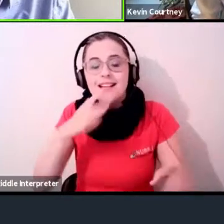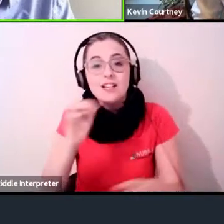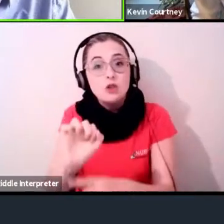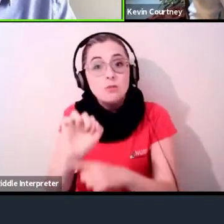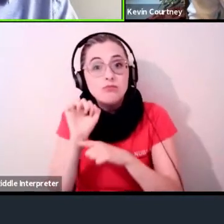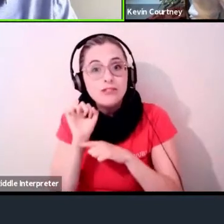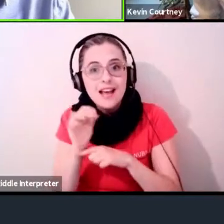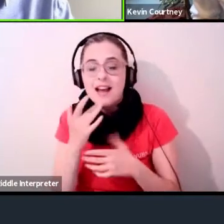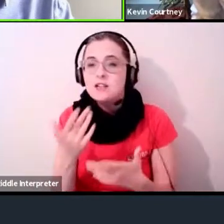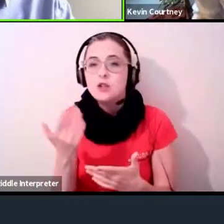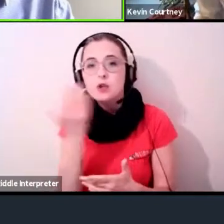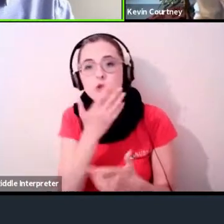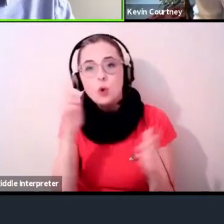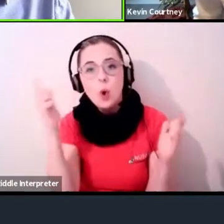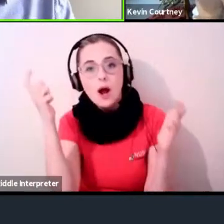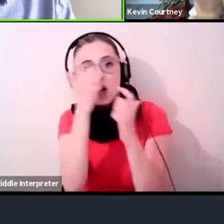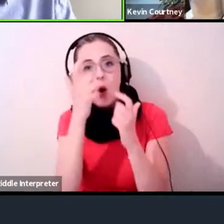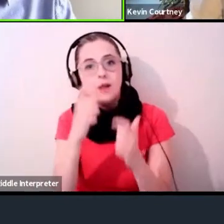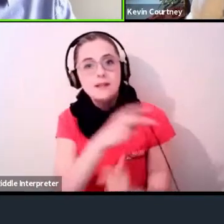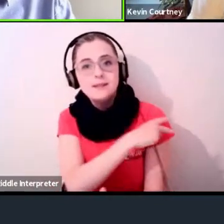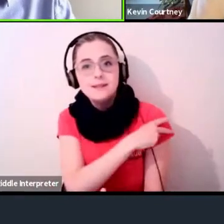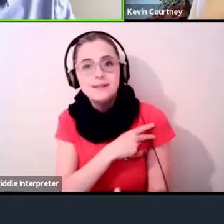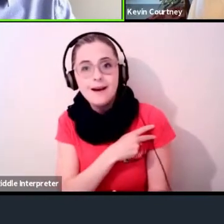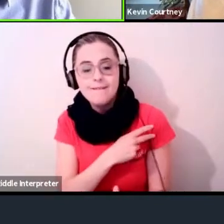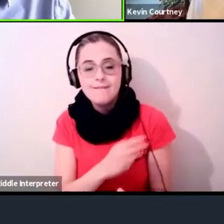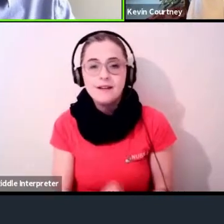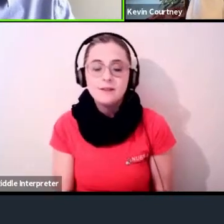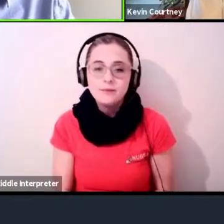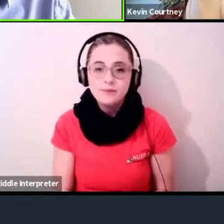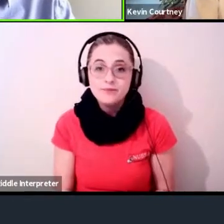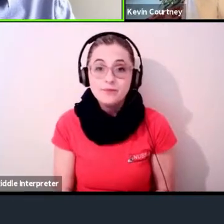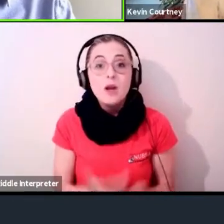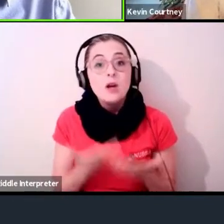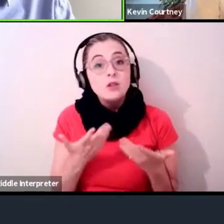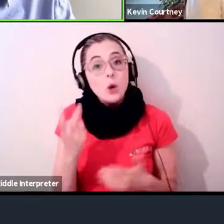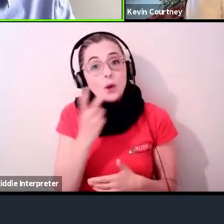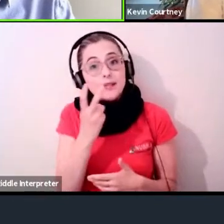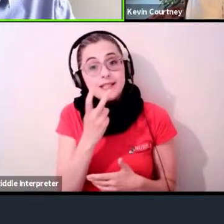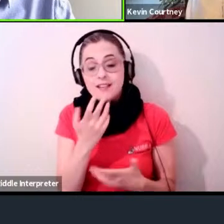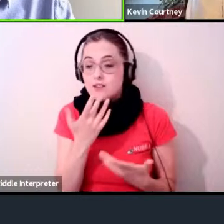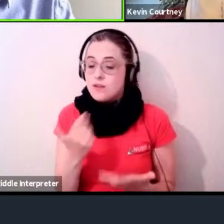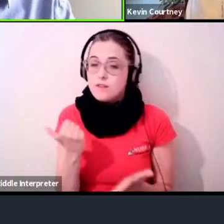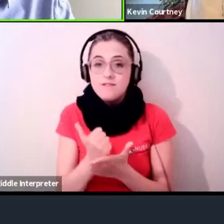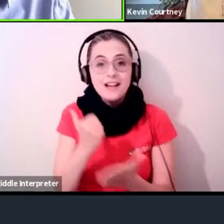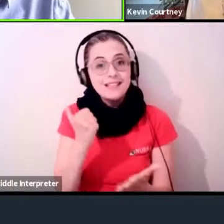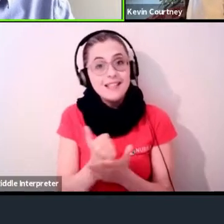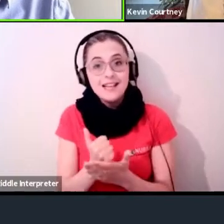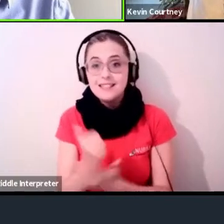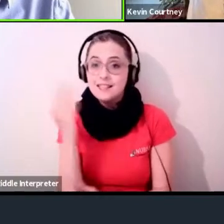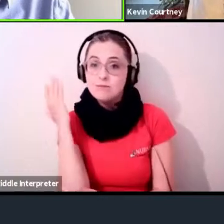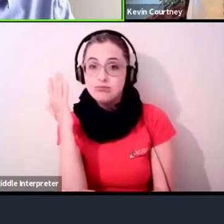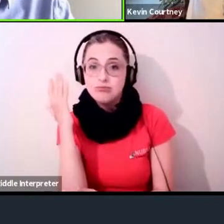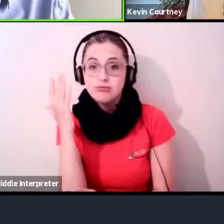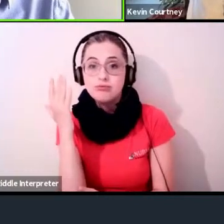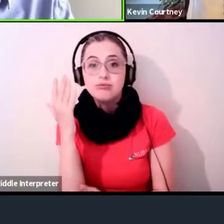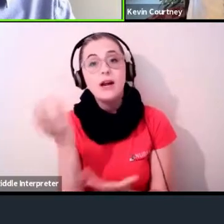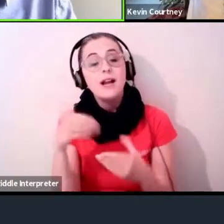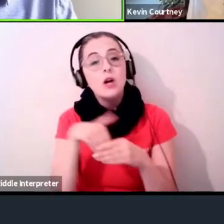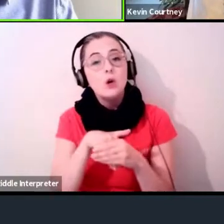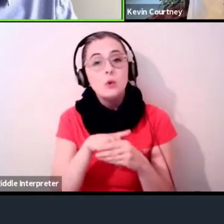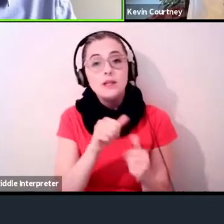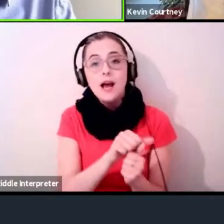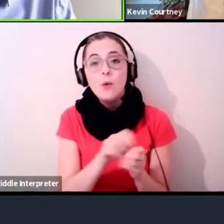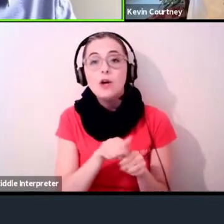they served. We've got some brilliant speakers this evening, including our Joint General Secretary, Kevin